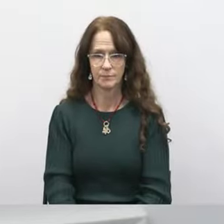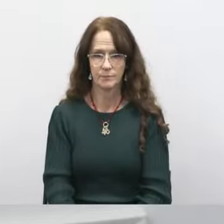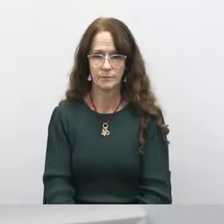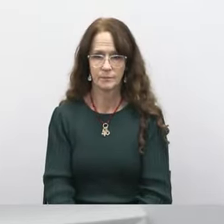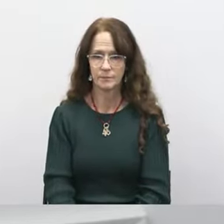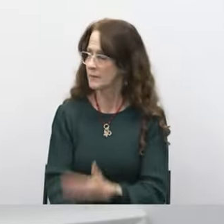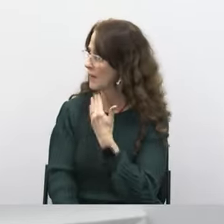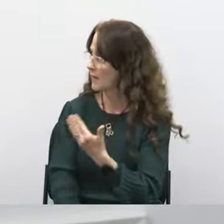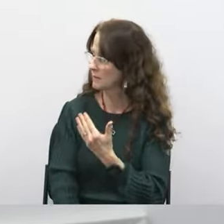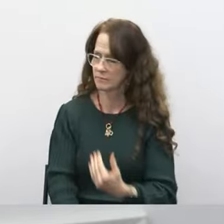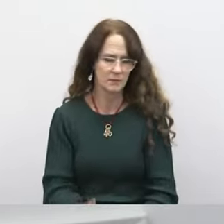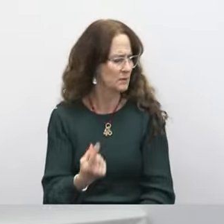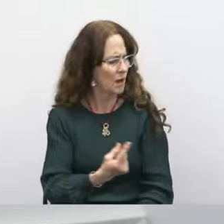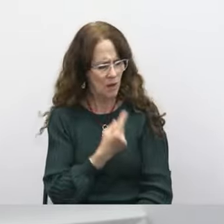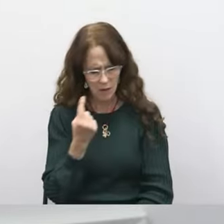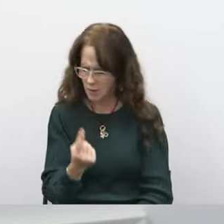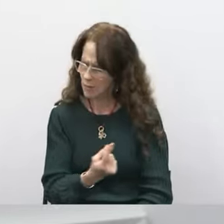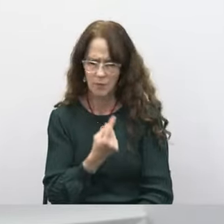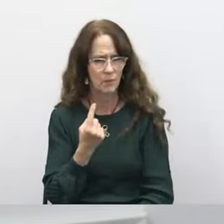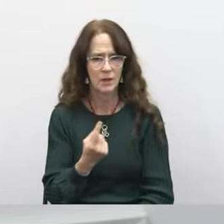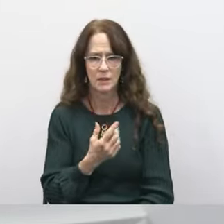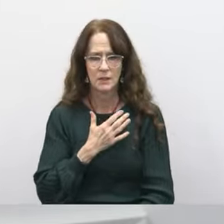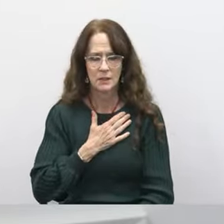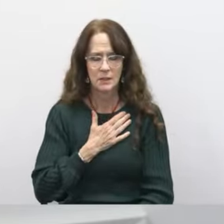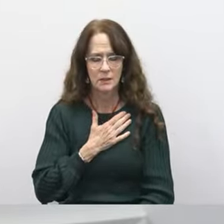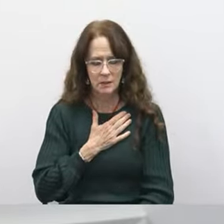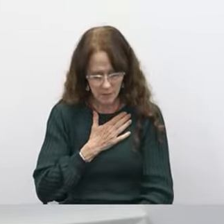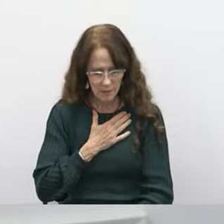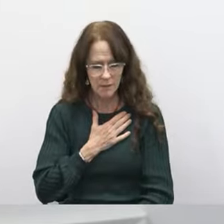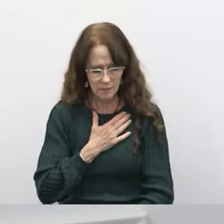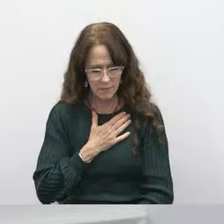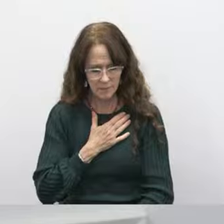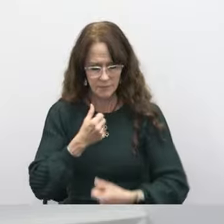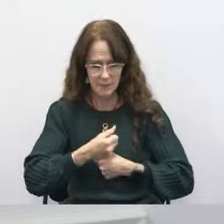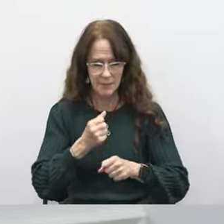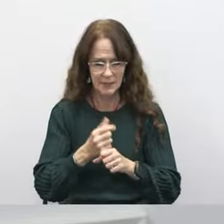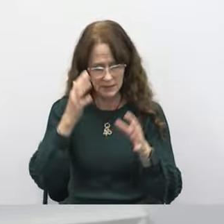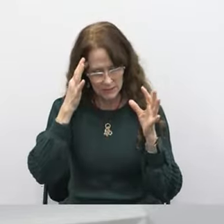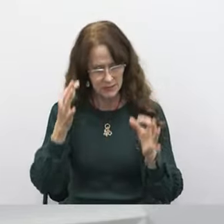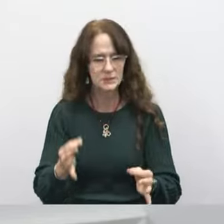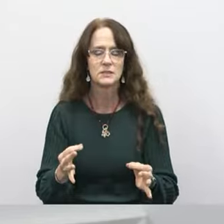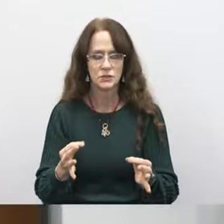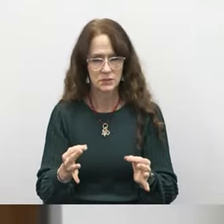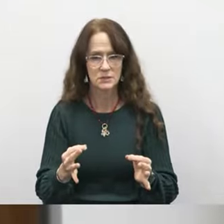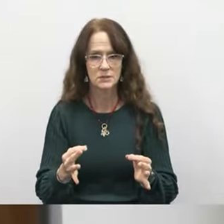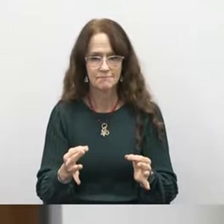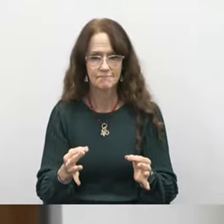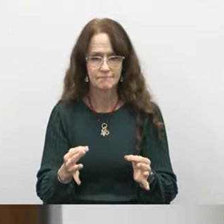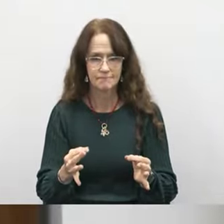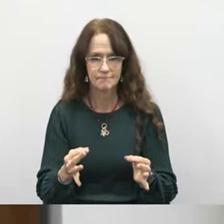Thank you. It's always with a heavy heart that we make these kinds of decisions that